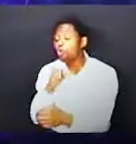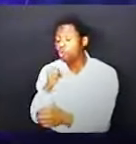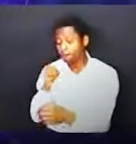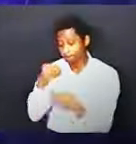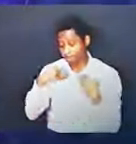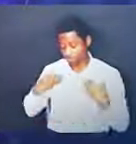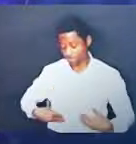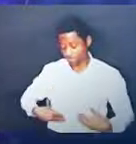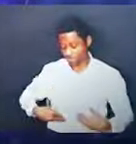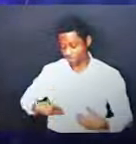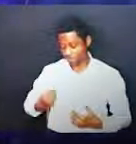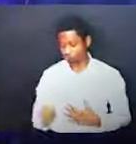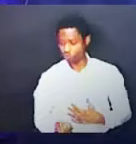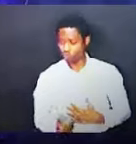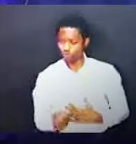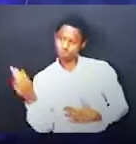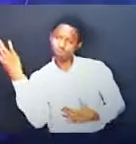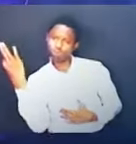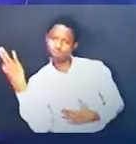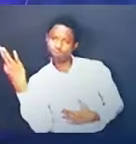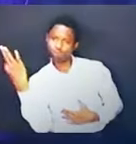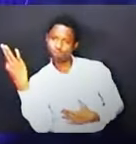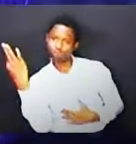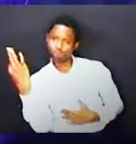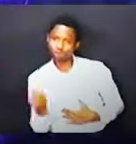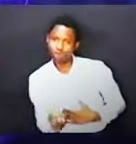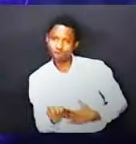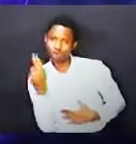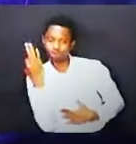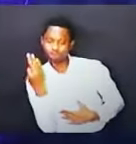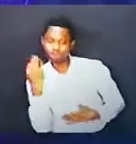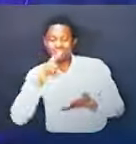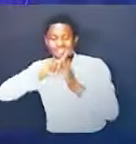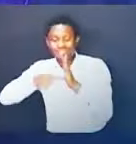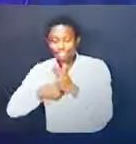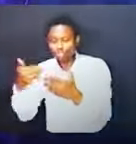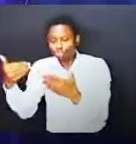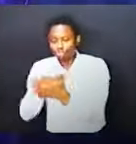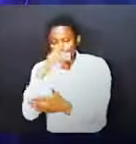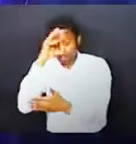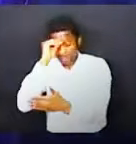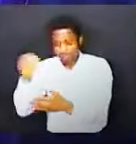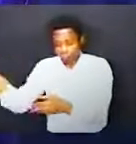and put on the new man created in Christ. Paul